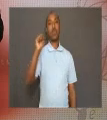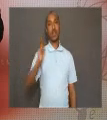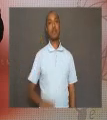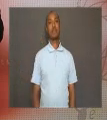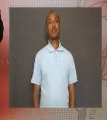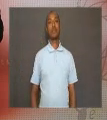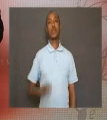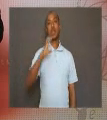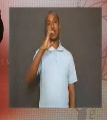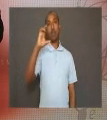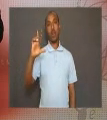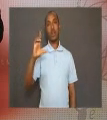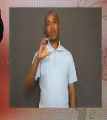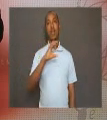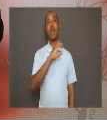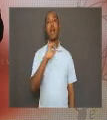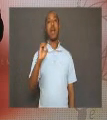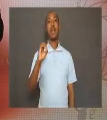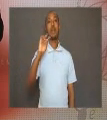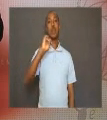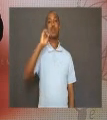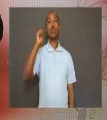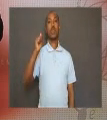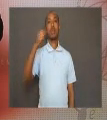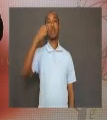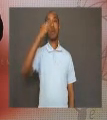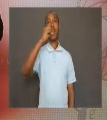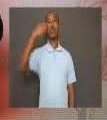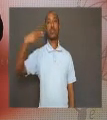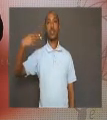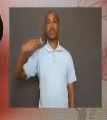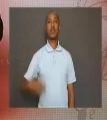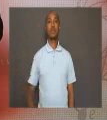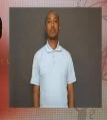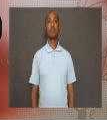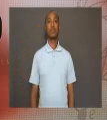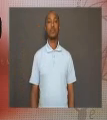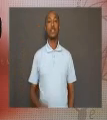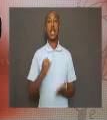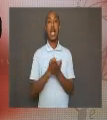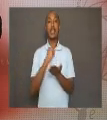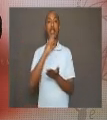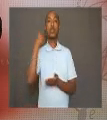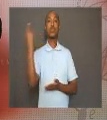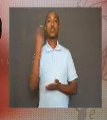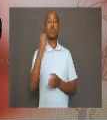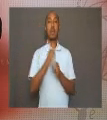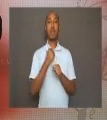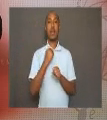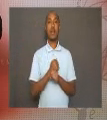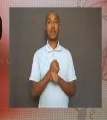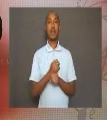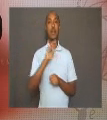sodium, chlorine, and sodium hydroxide. It is used to